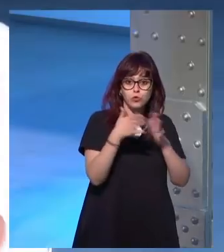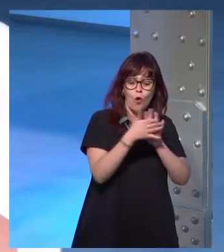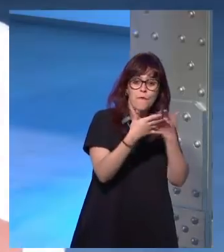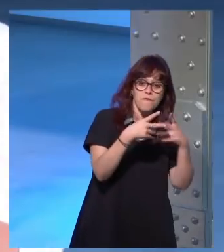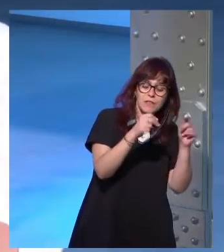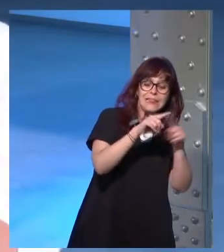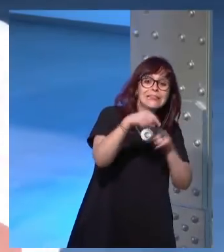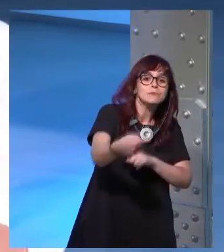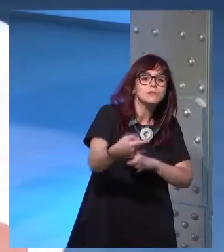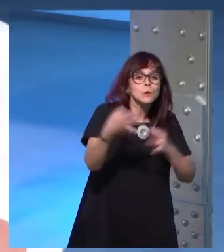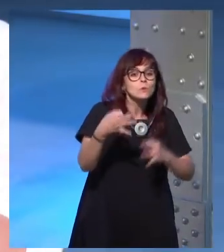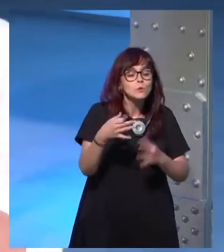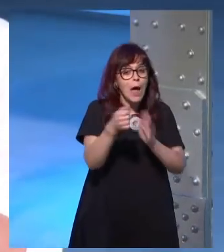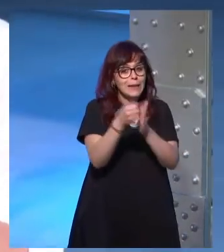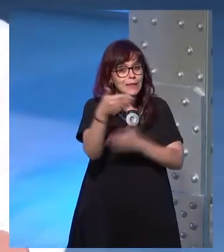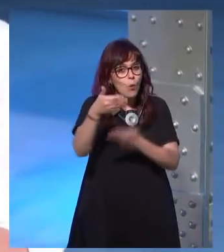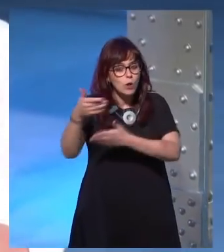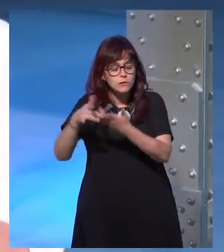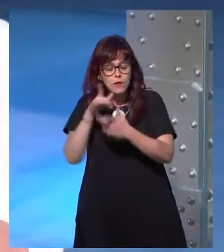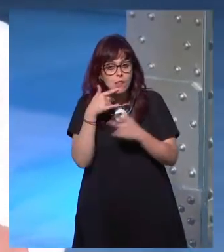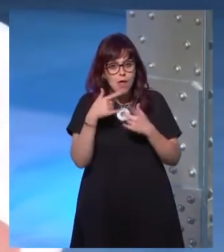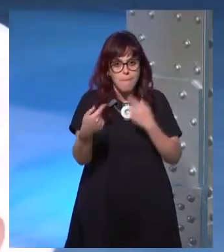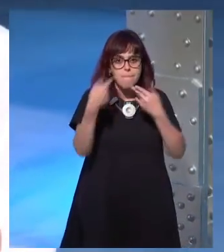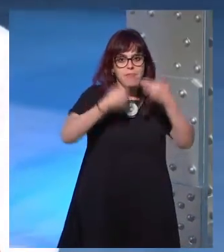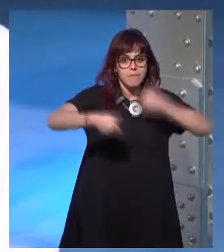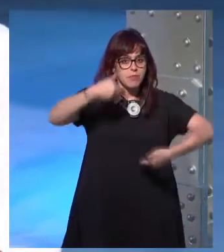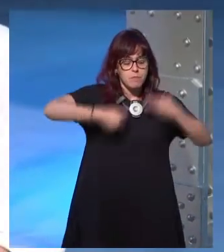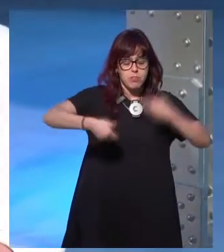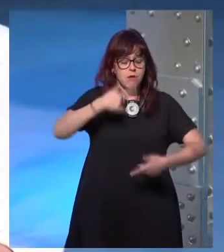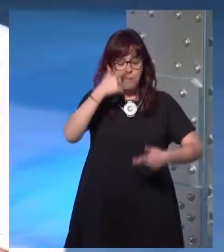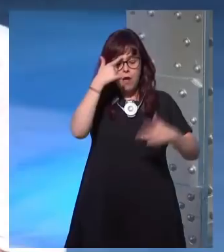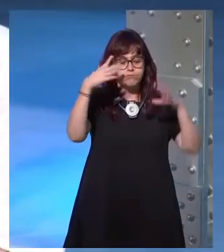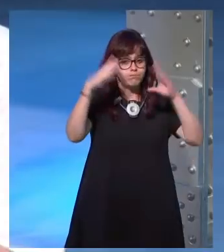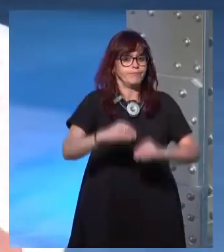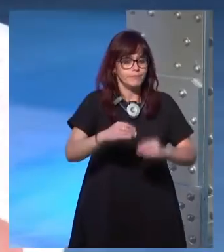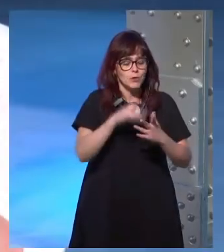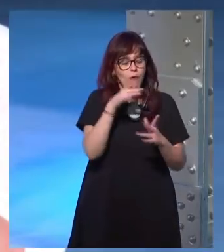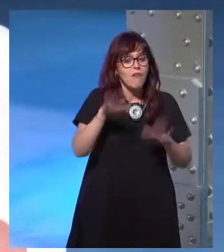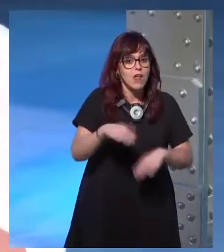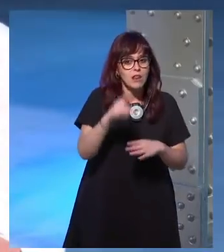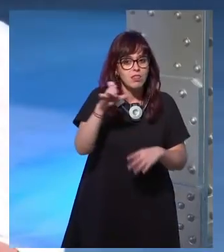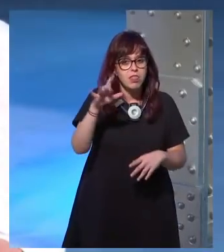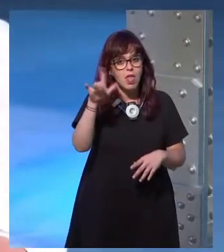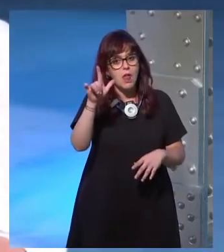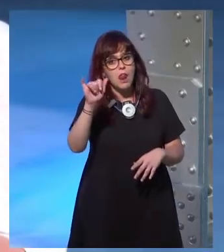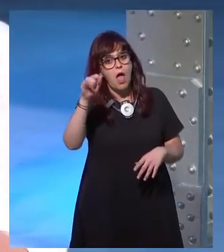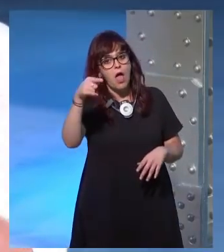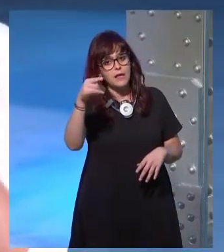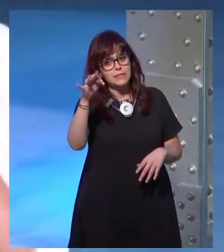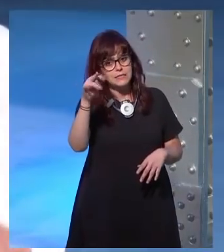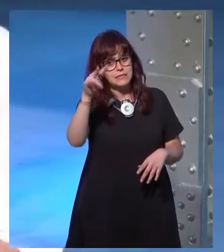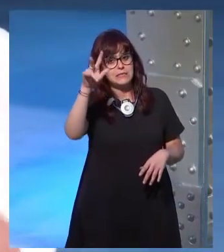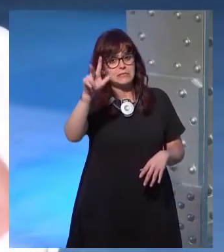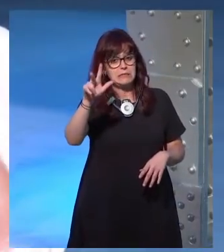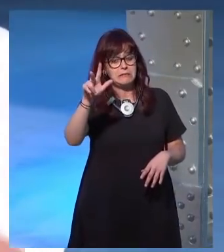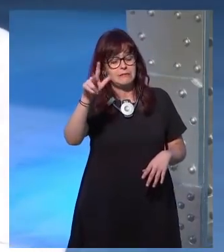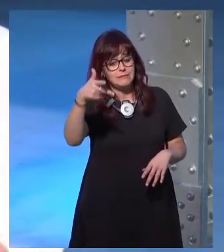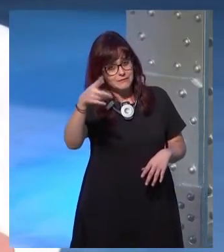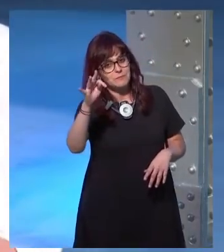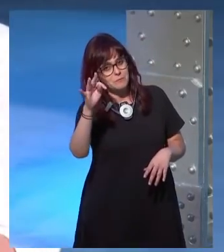getting into the Light Brigade, realizing how much I really enjoyed the process of writing. Like when that